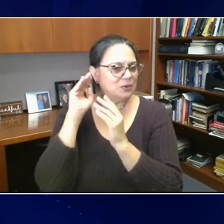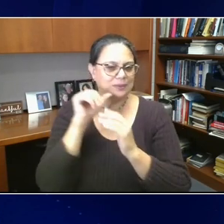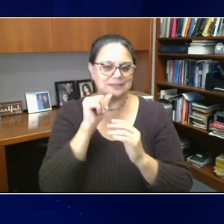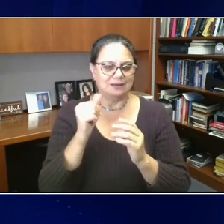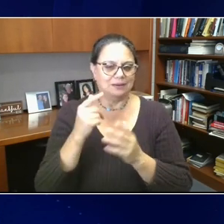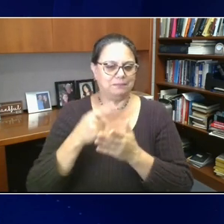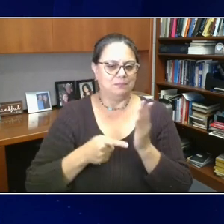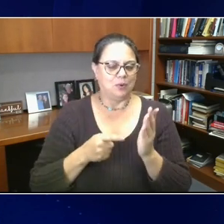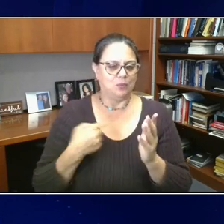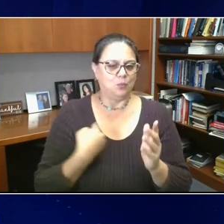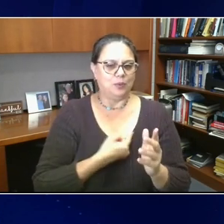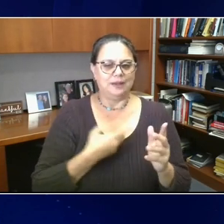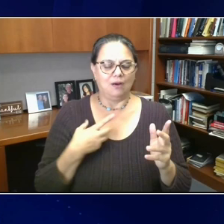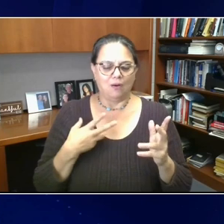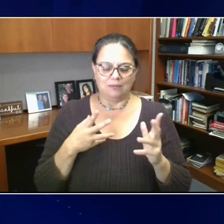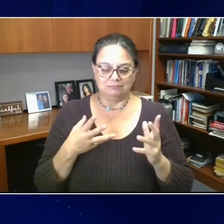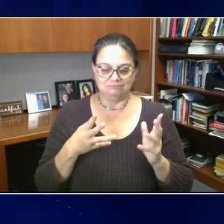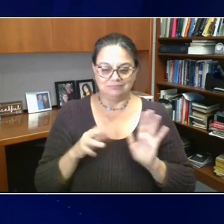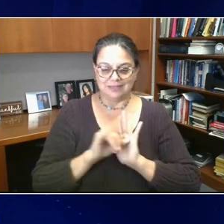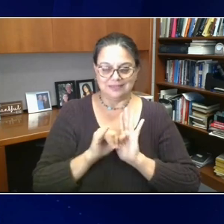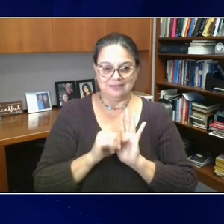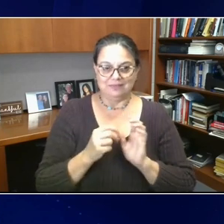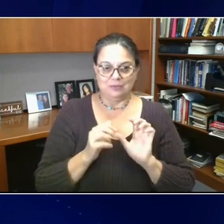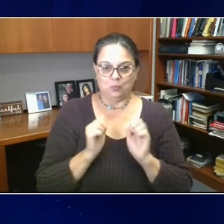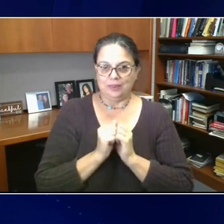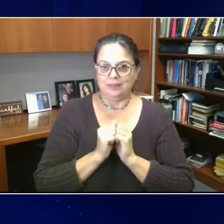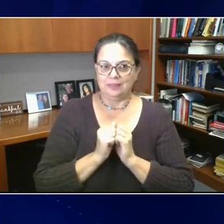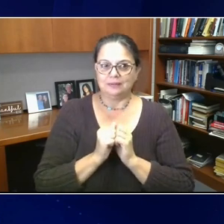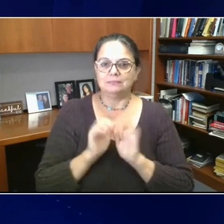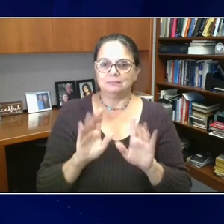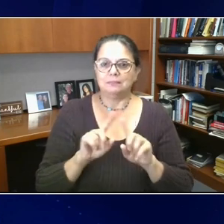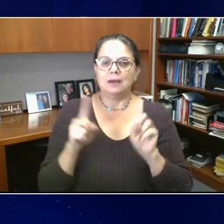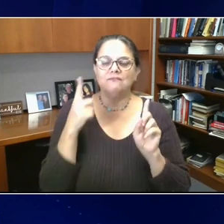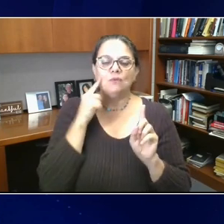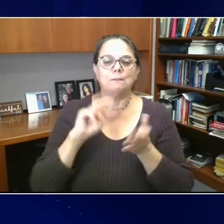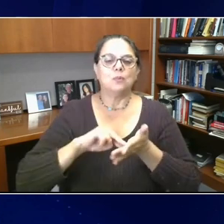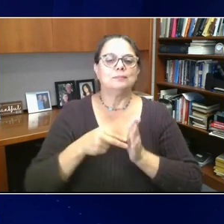sighted deaf people, the ear is not what we identify with.